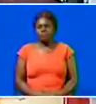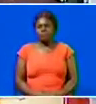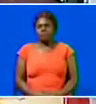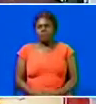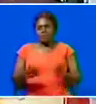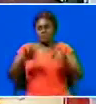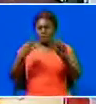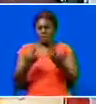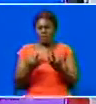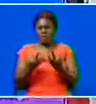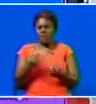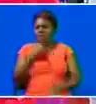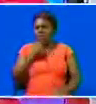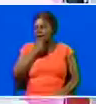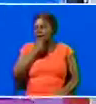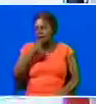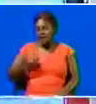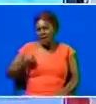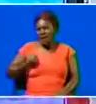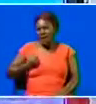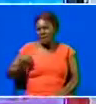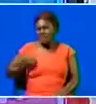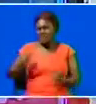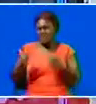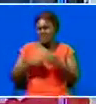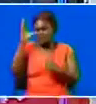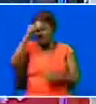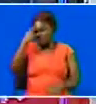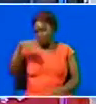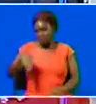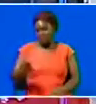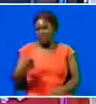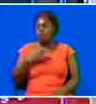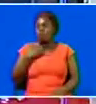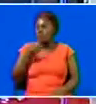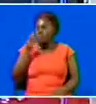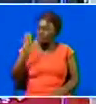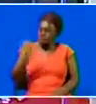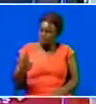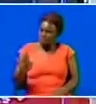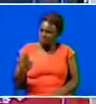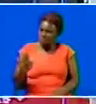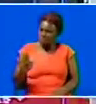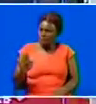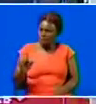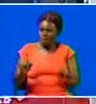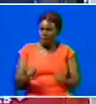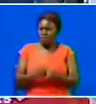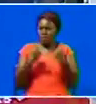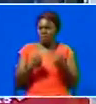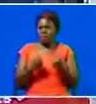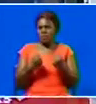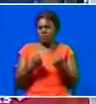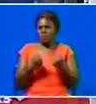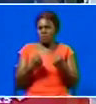The family of a 16-year-old girl who has gone missing from Gara Girls is tonight seeking answers. In the latest incident, bringing to fore